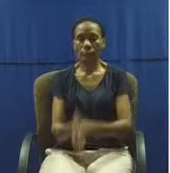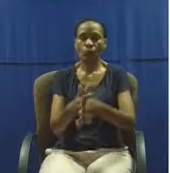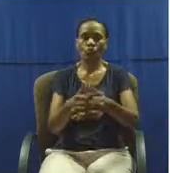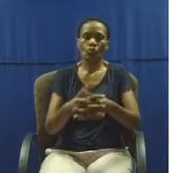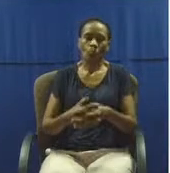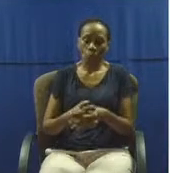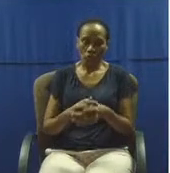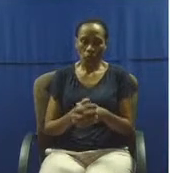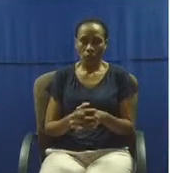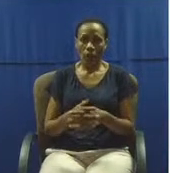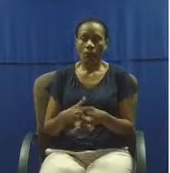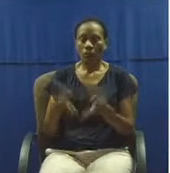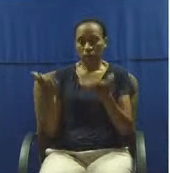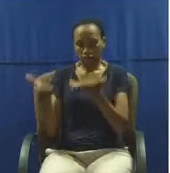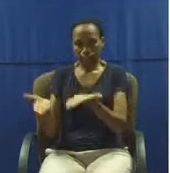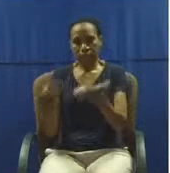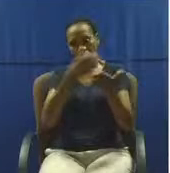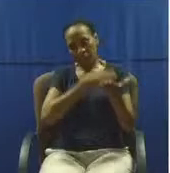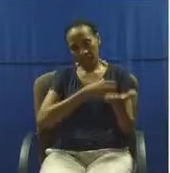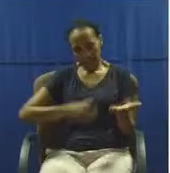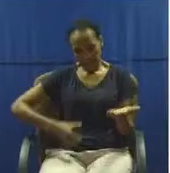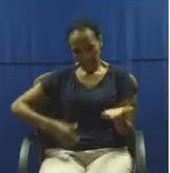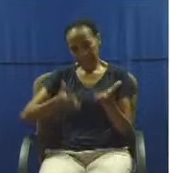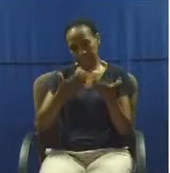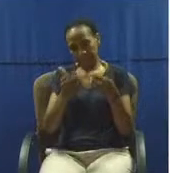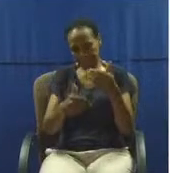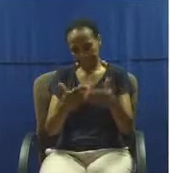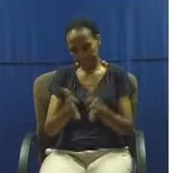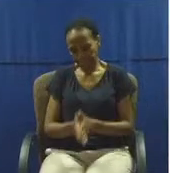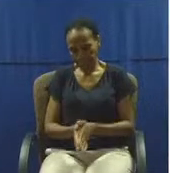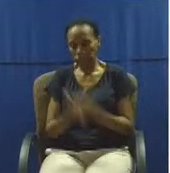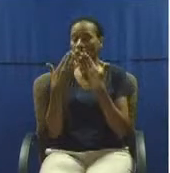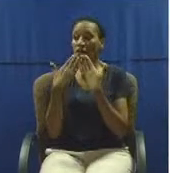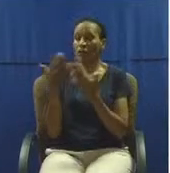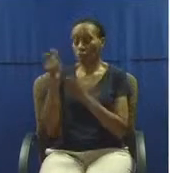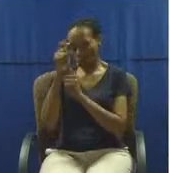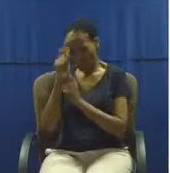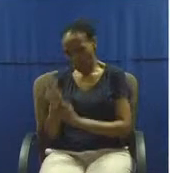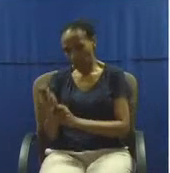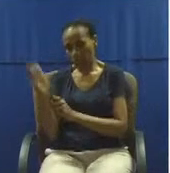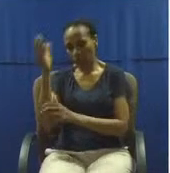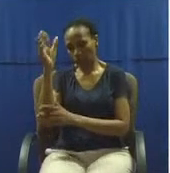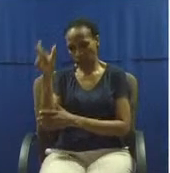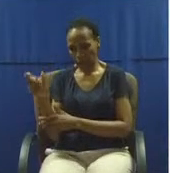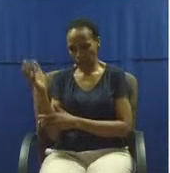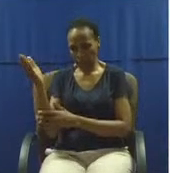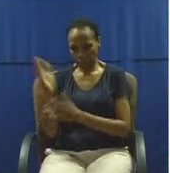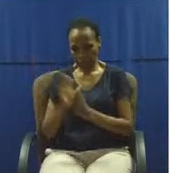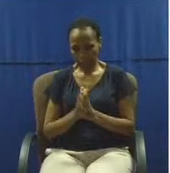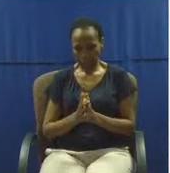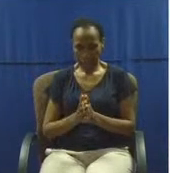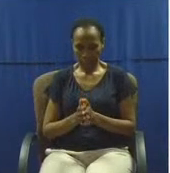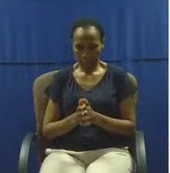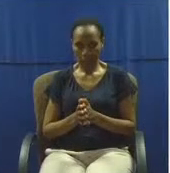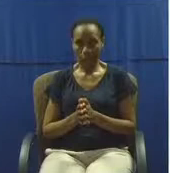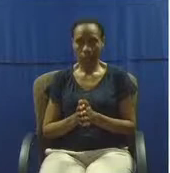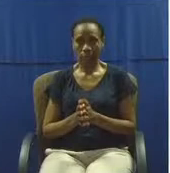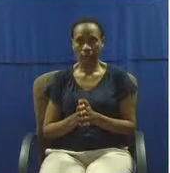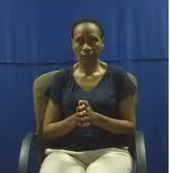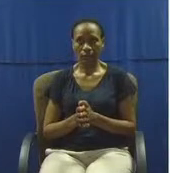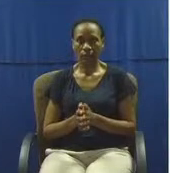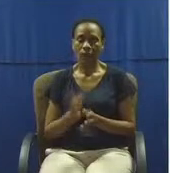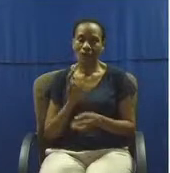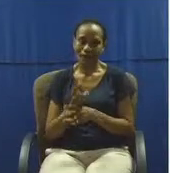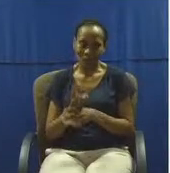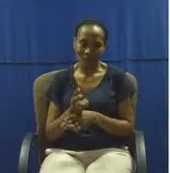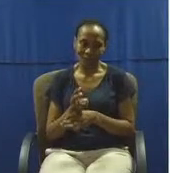Speaker. The Honorable the President. Thank you, Honorable Speaker. Clearly, as I